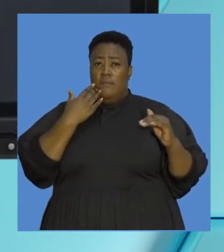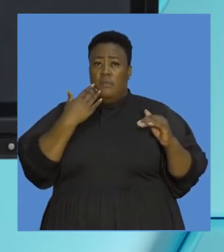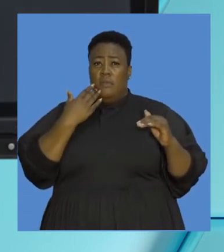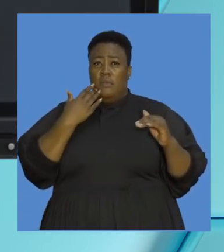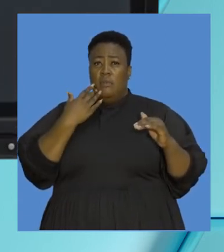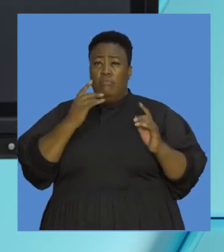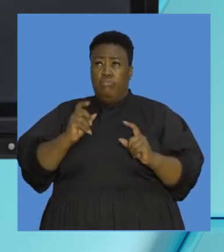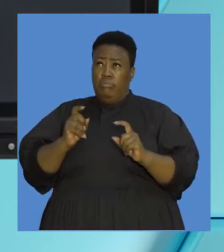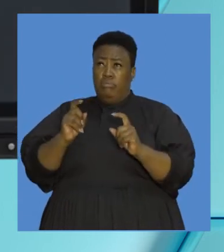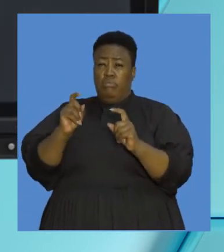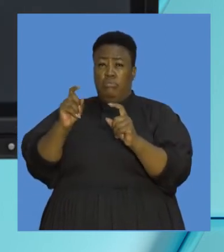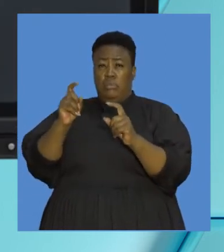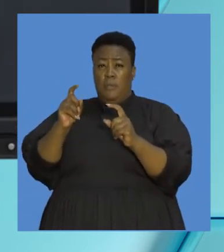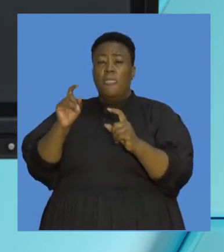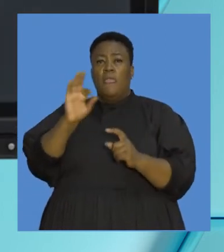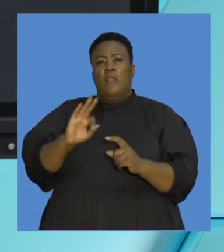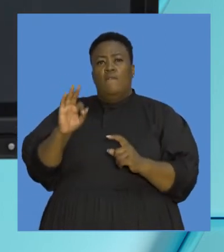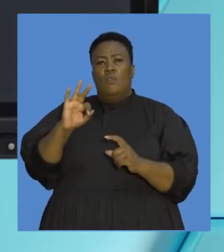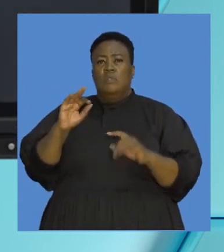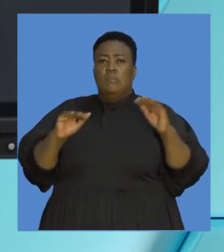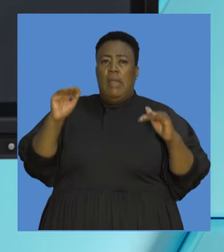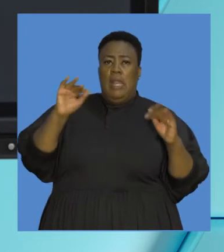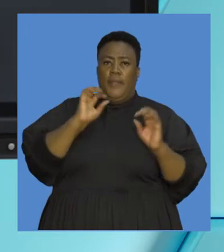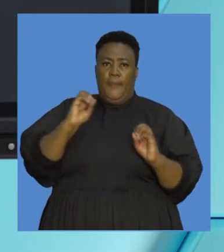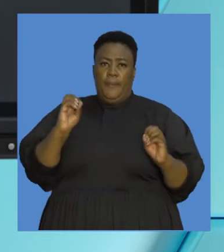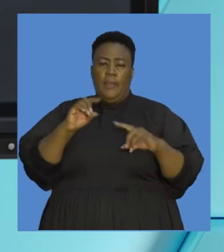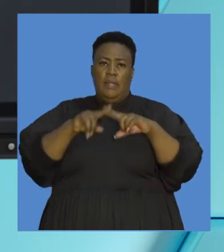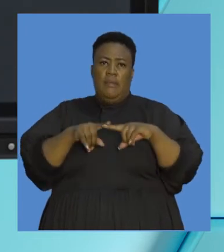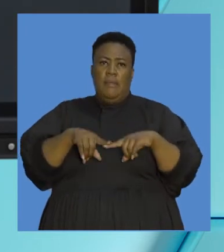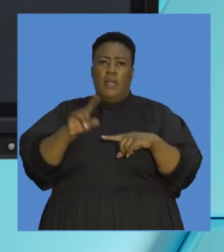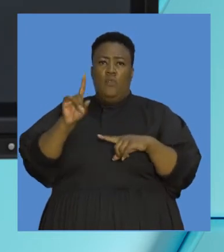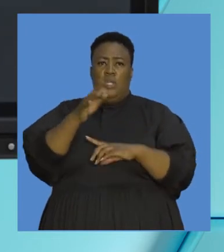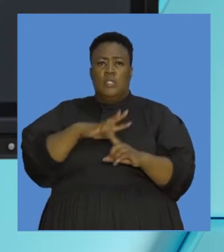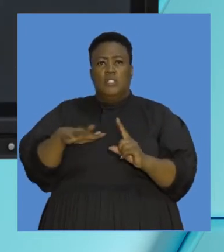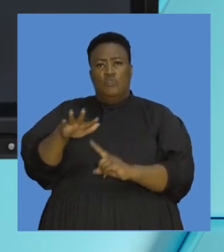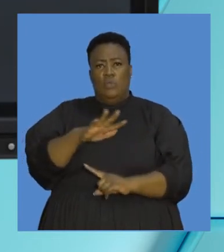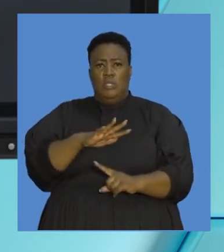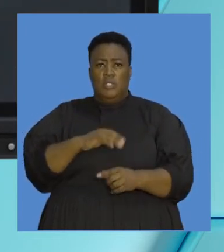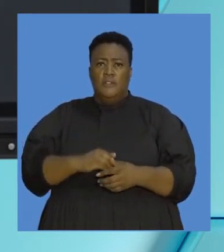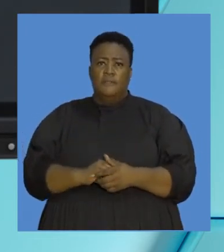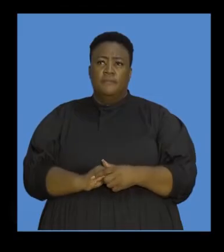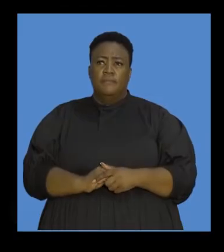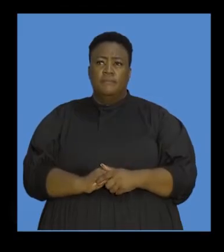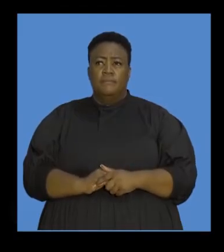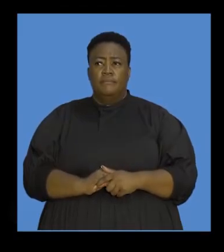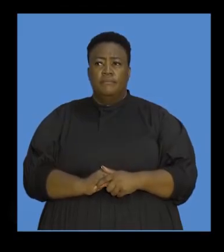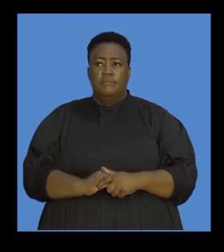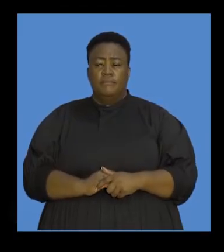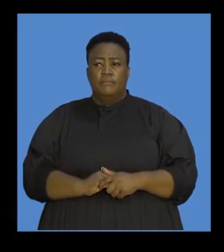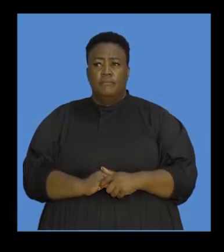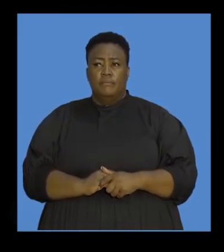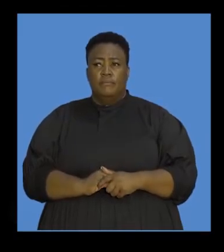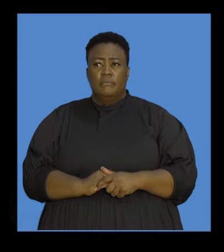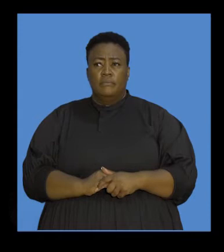accelerating, then the forces aren't balanced. It all depends on the situation, okay? Next